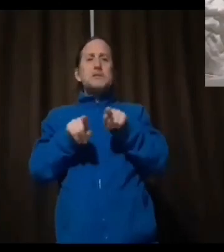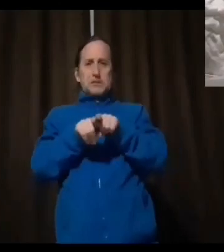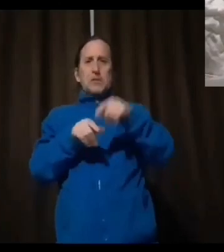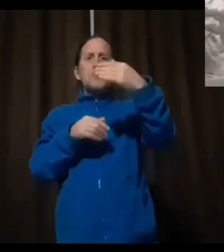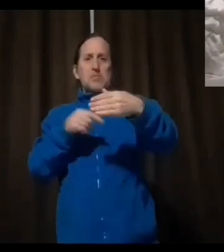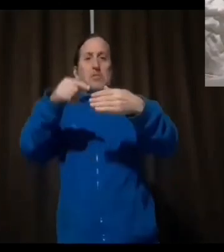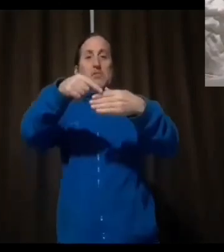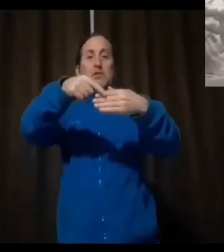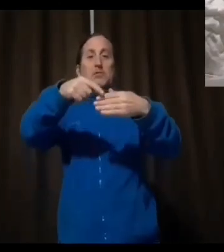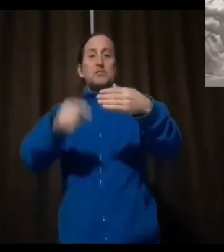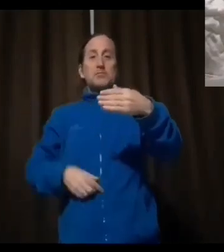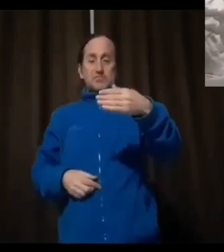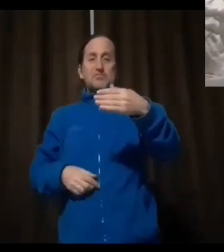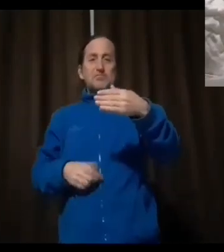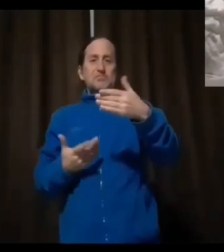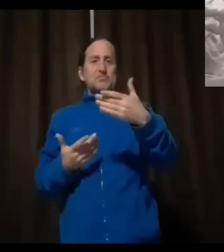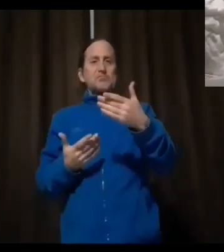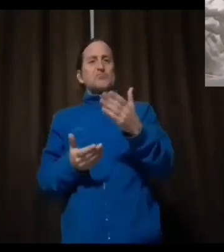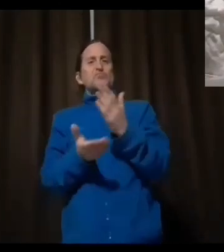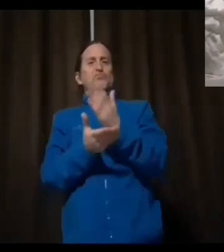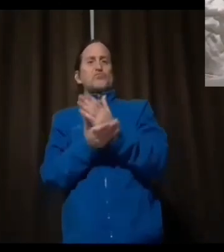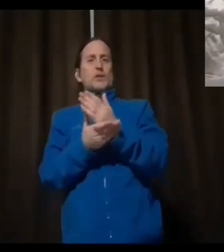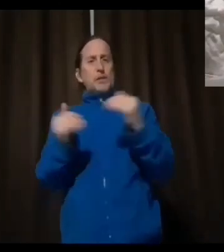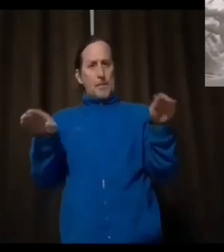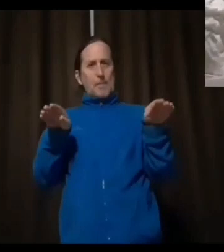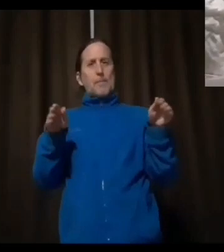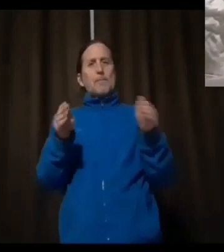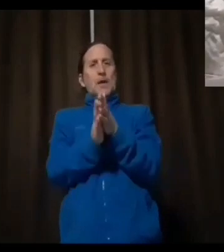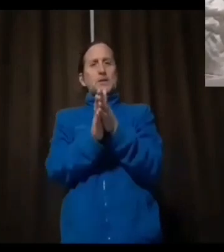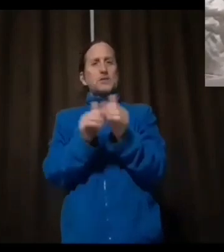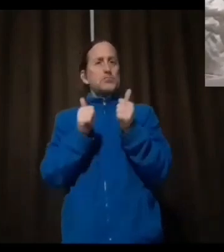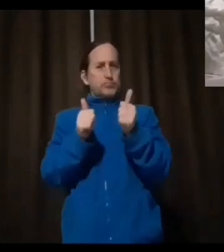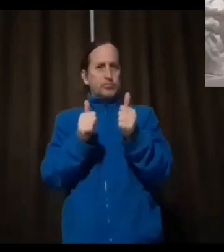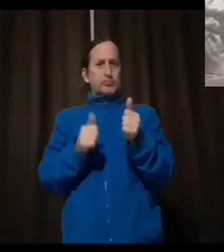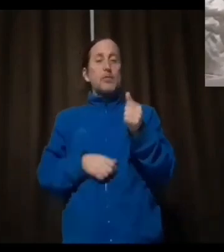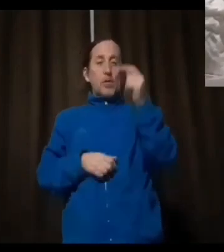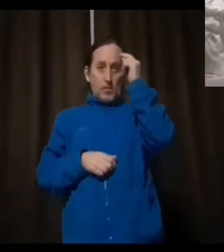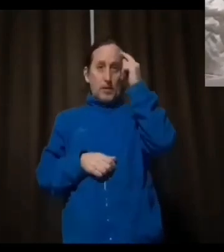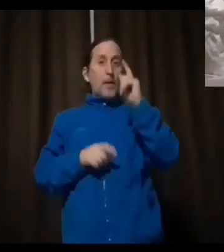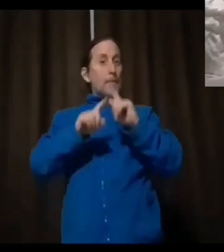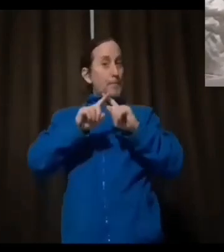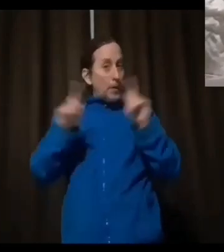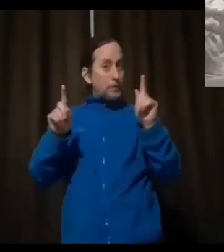do, which is consistent with what we hear. But they get the interference pattern.